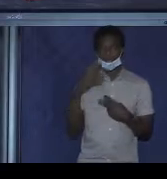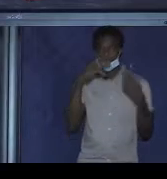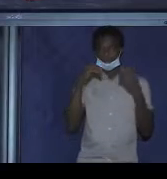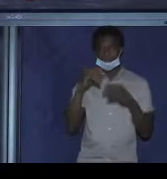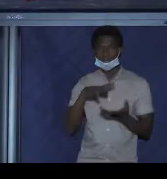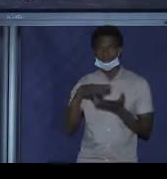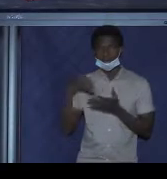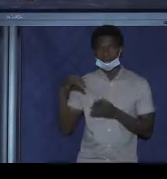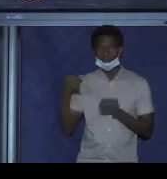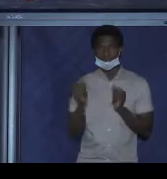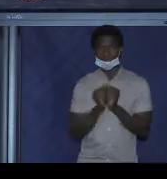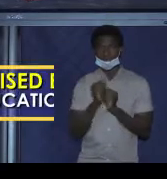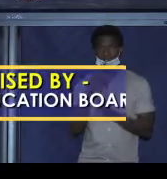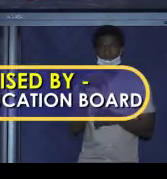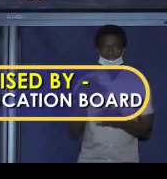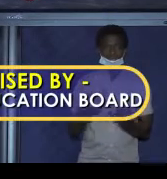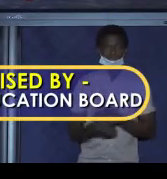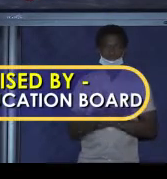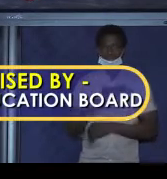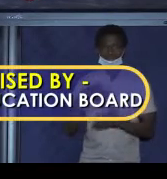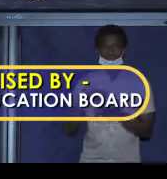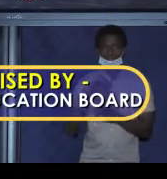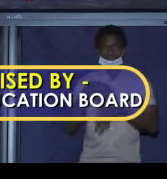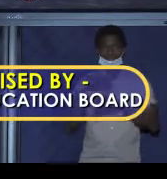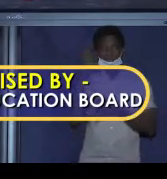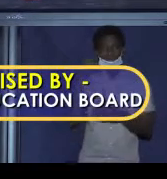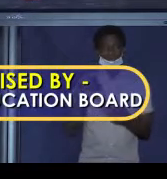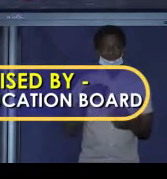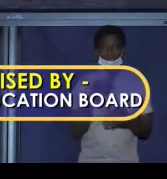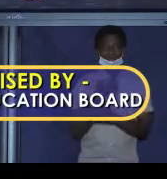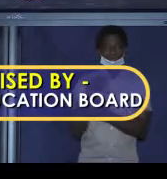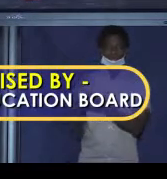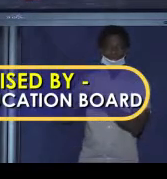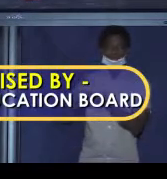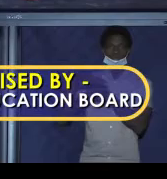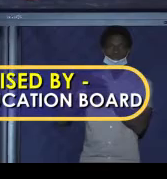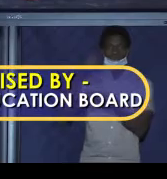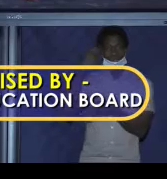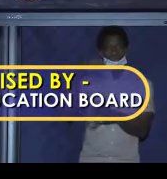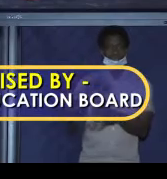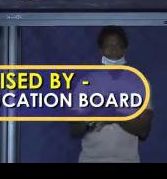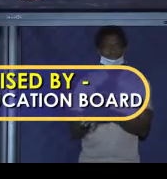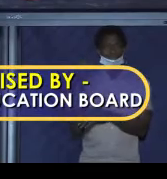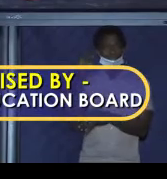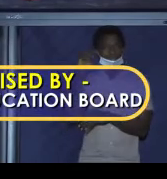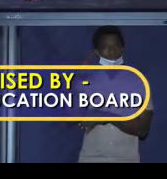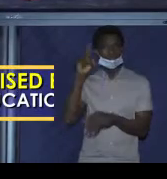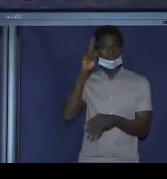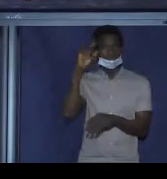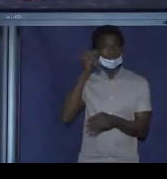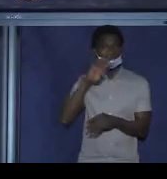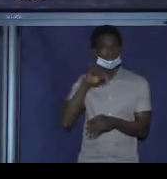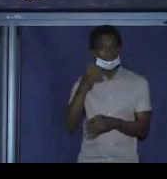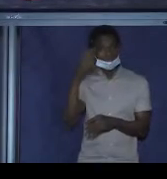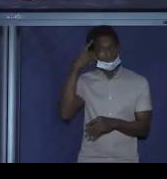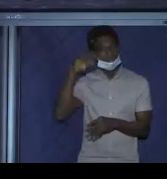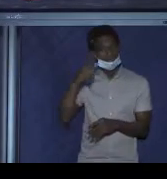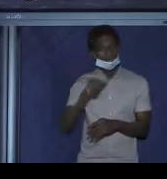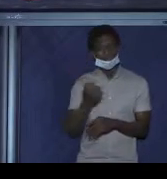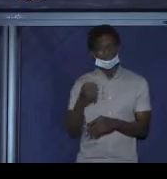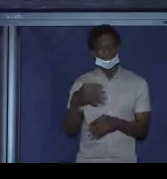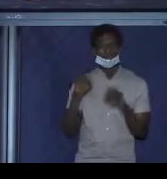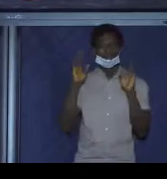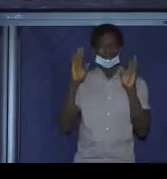I had fun learning with you today. And it's time for me to hand you over to the mathematician, Uncle Agbaje, for